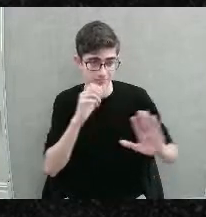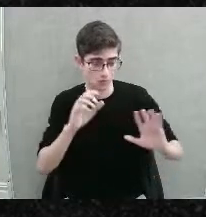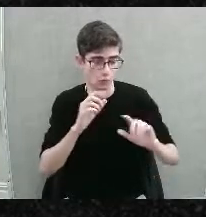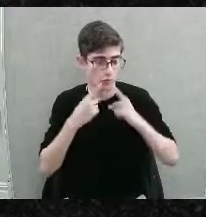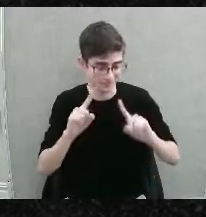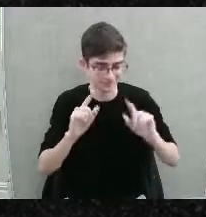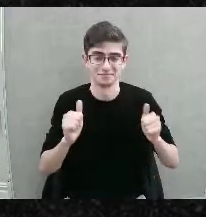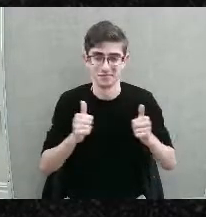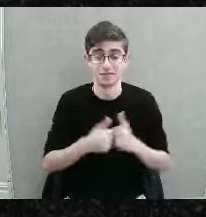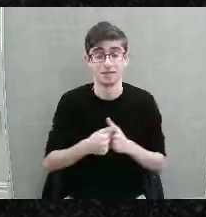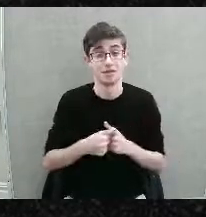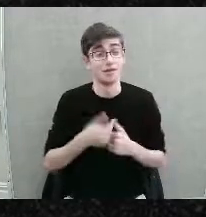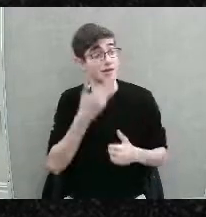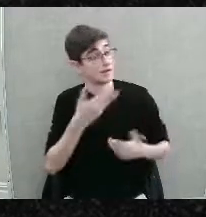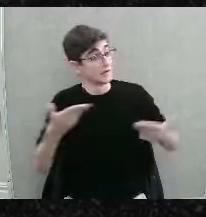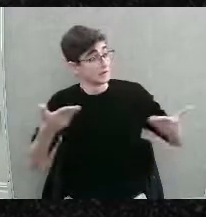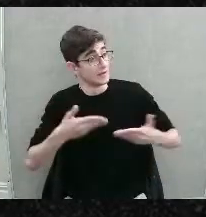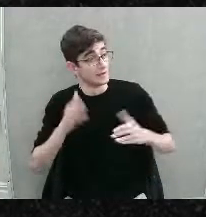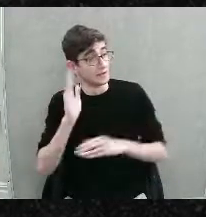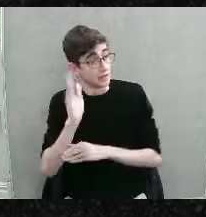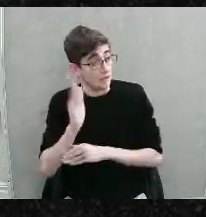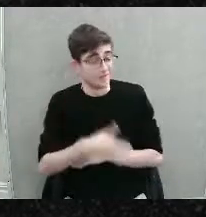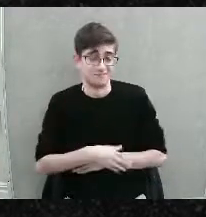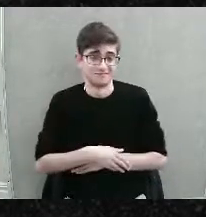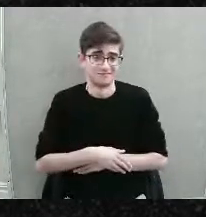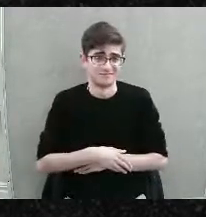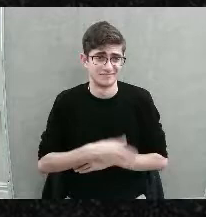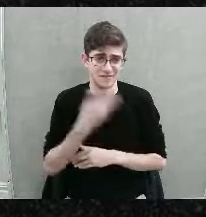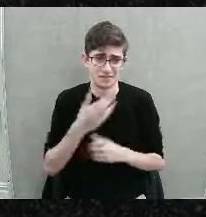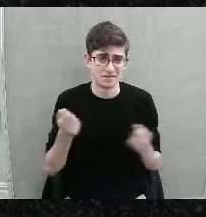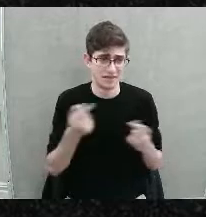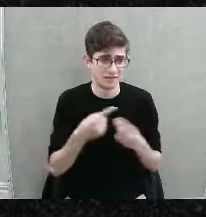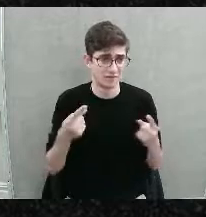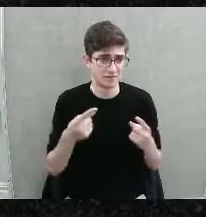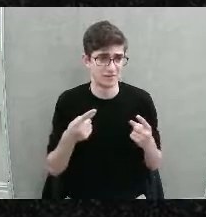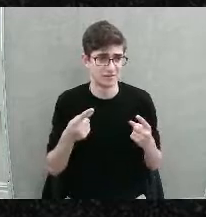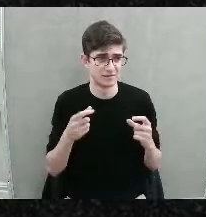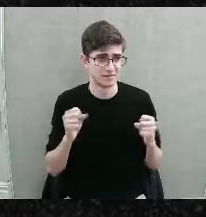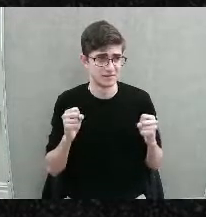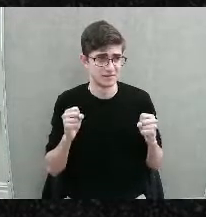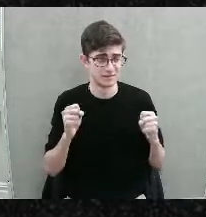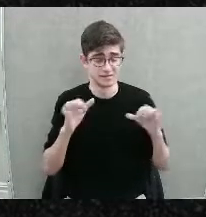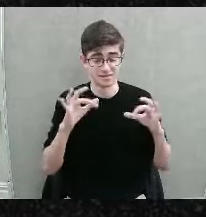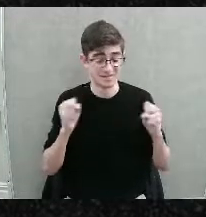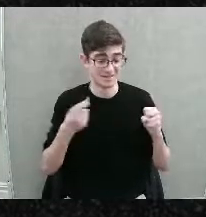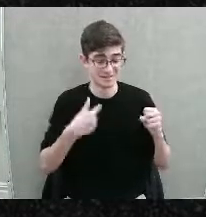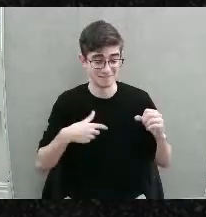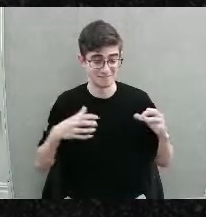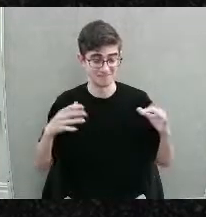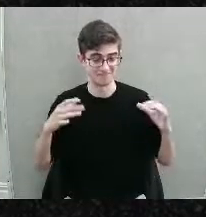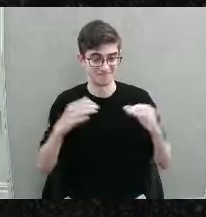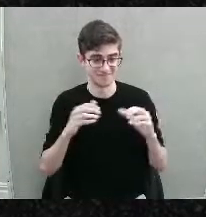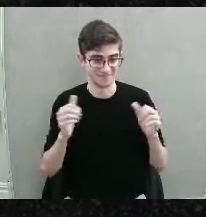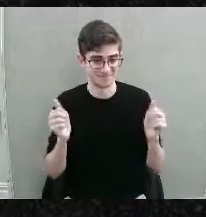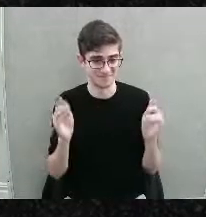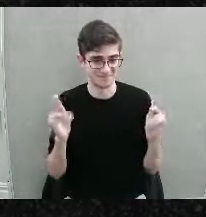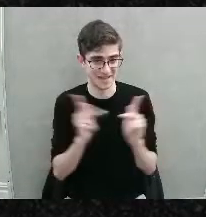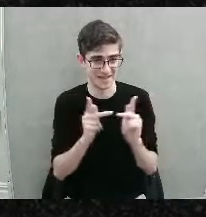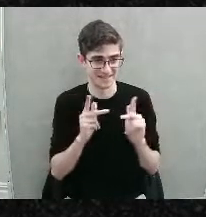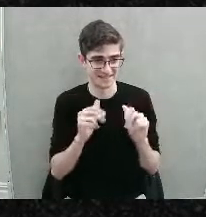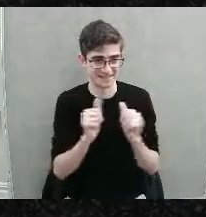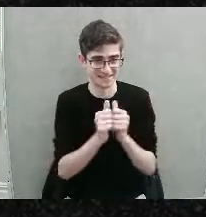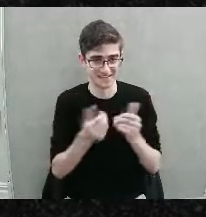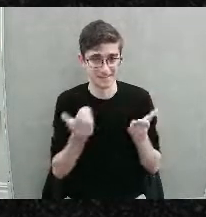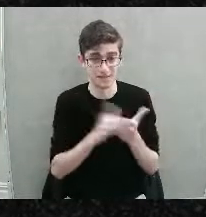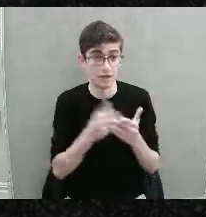Thank you so much for the invitation. Thank you to everyone. It is amazing and bizarre to be back together after one thing that I don't think was said was we